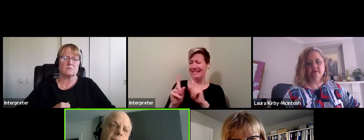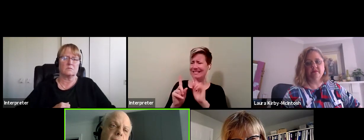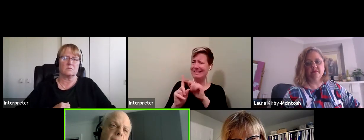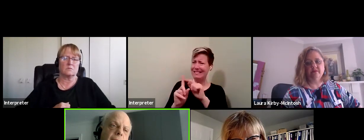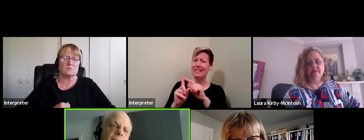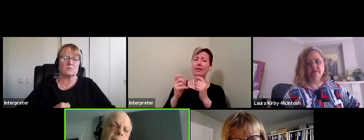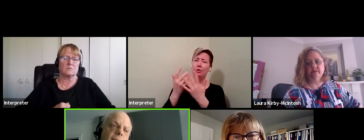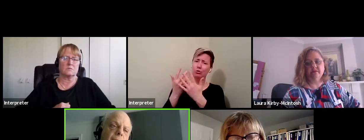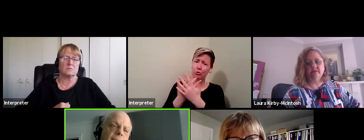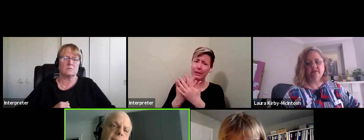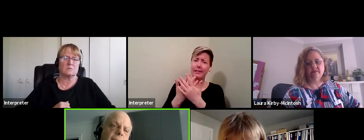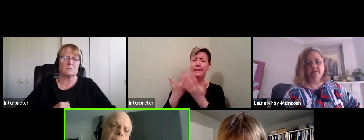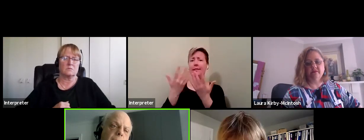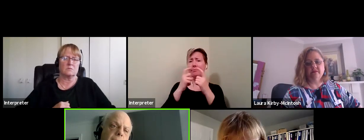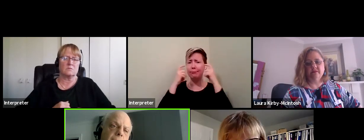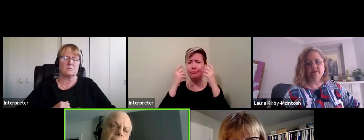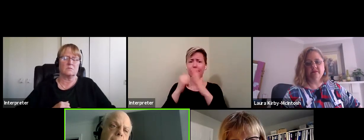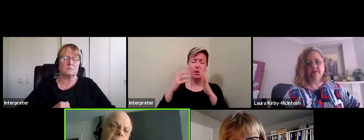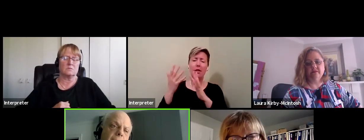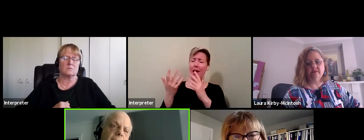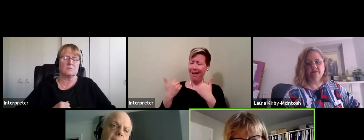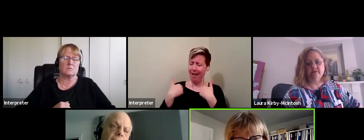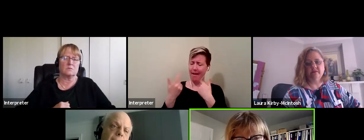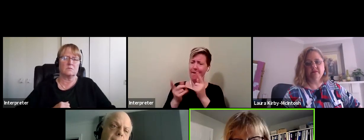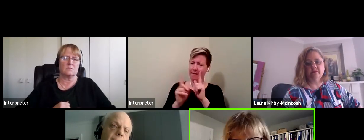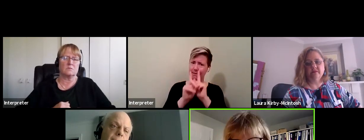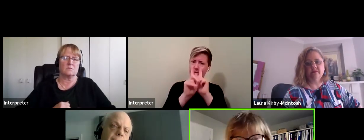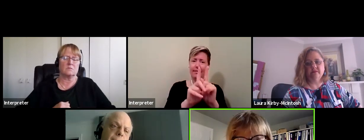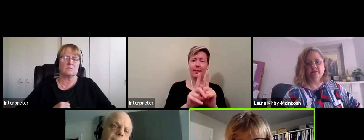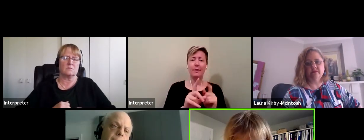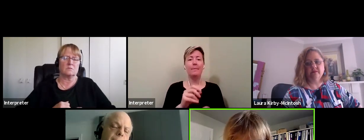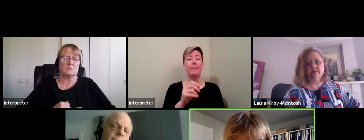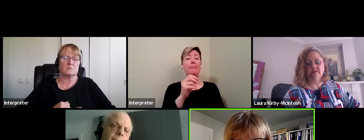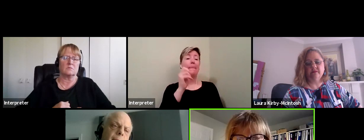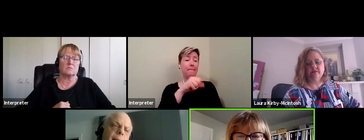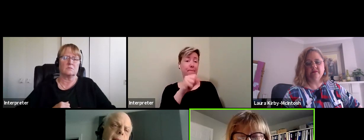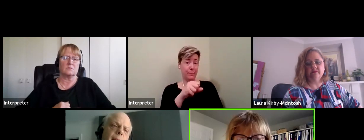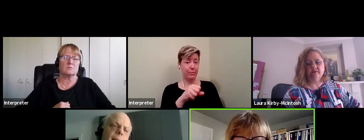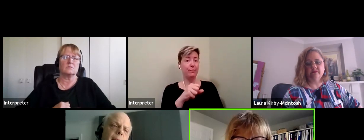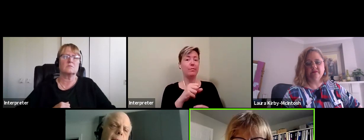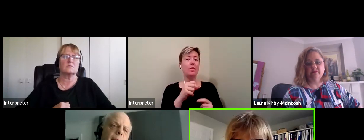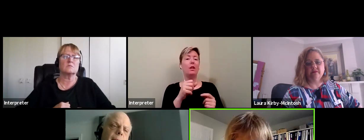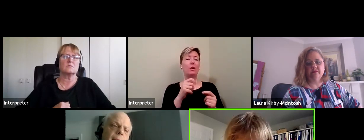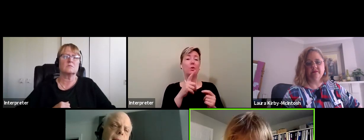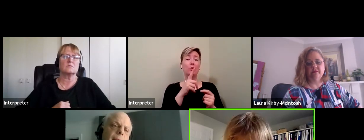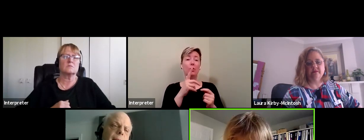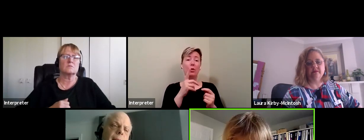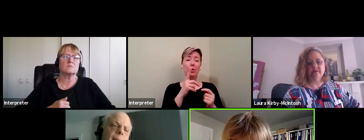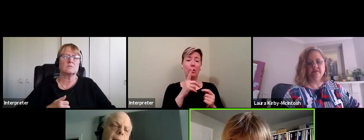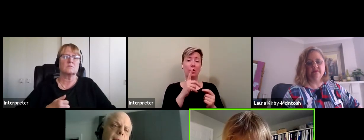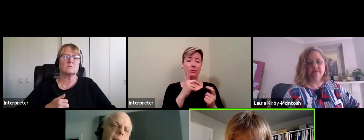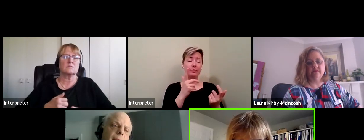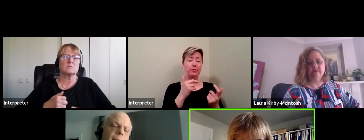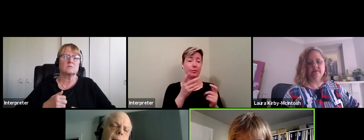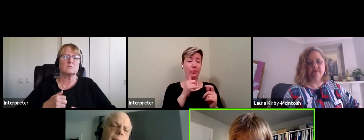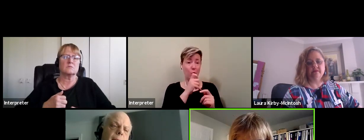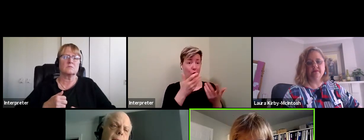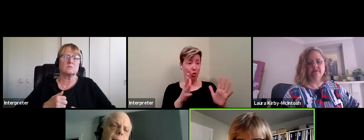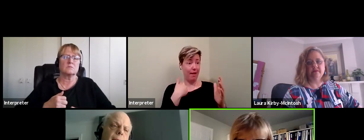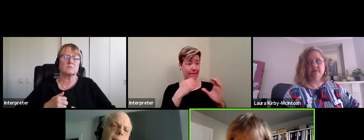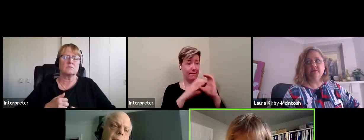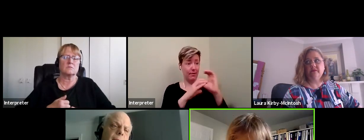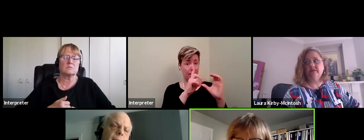the individuals you're talking about. With pre-existing, and have the speech pathologists on